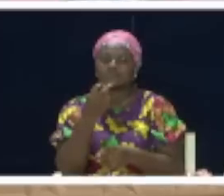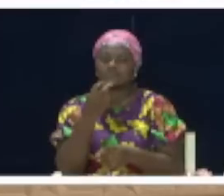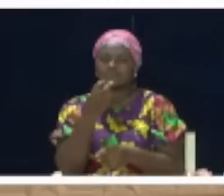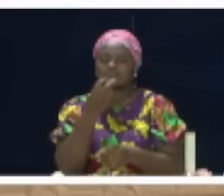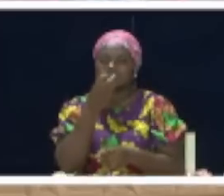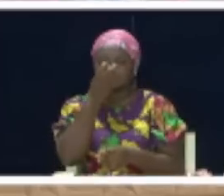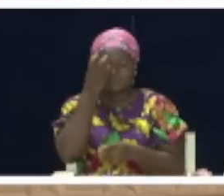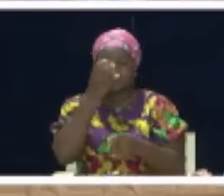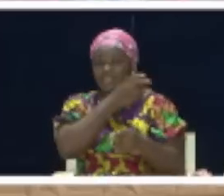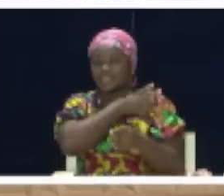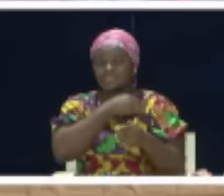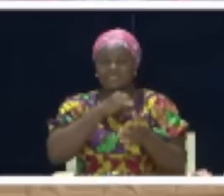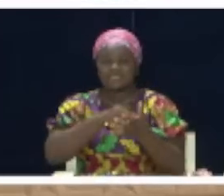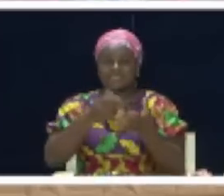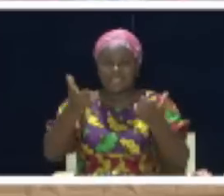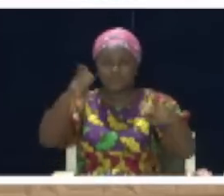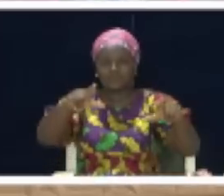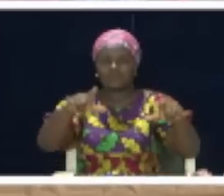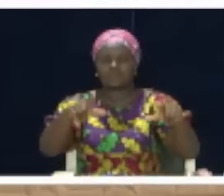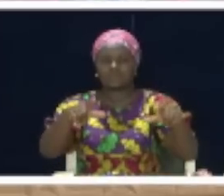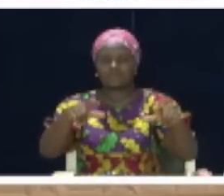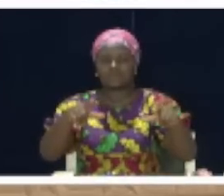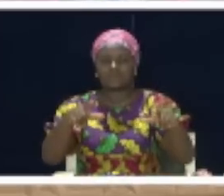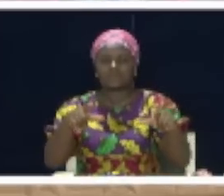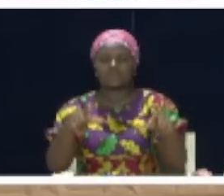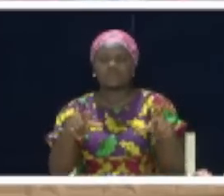And it happened.